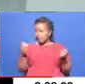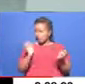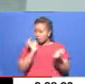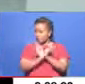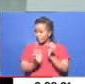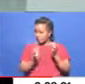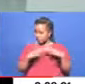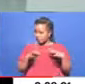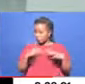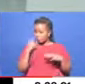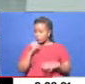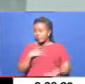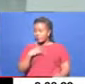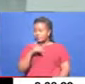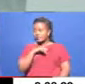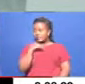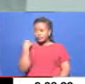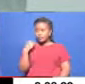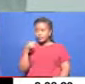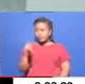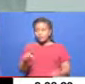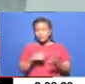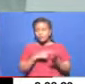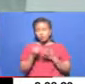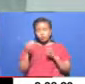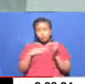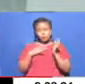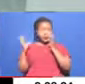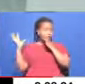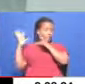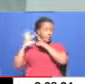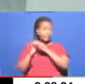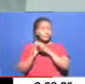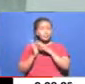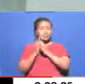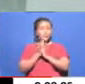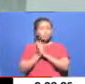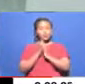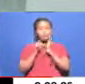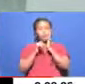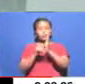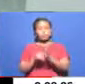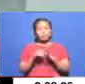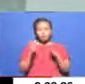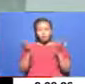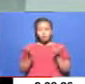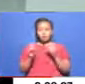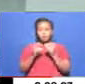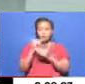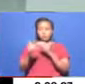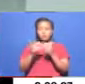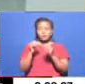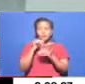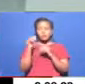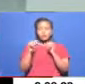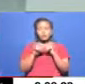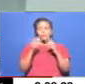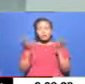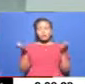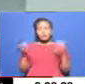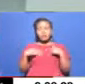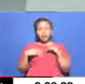murder? This week on My Culture, Jackie Wambiru brings us Khusola, the process of banishing traditionally